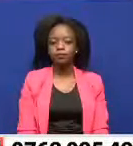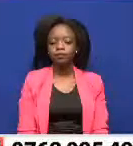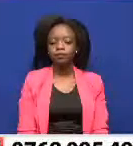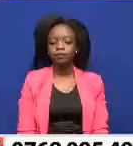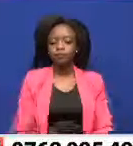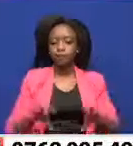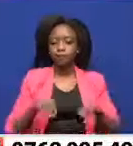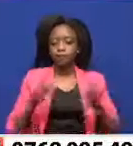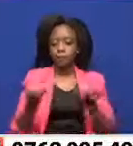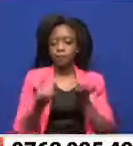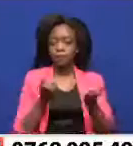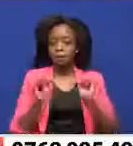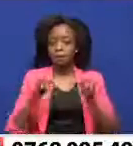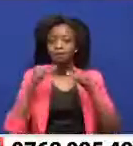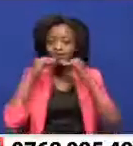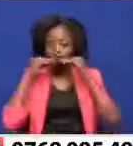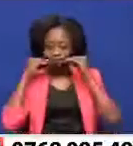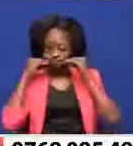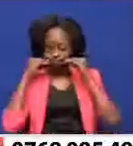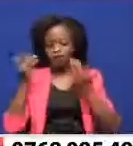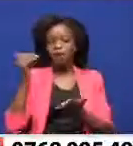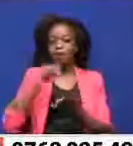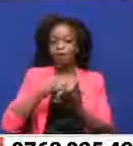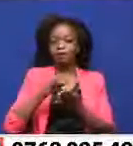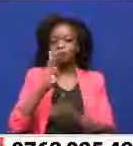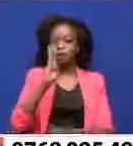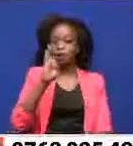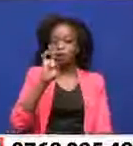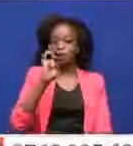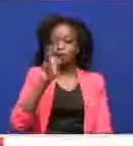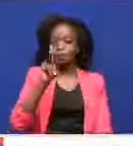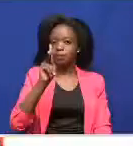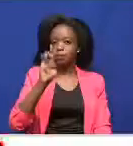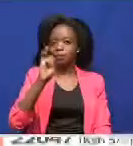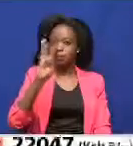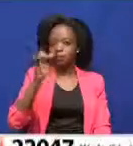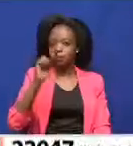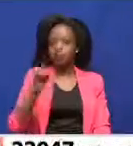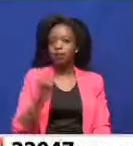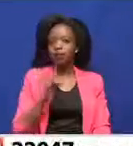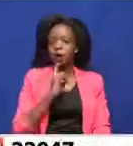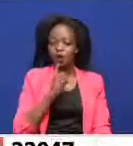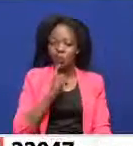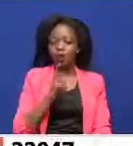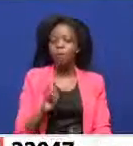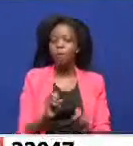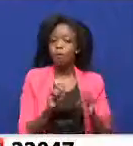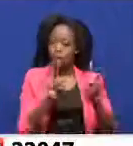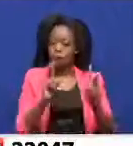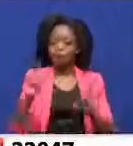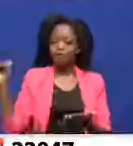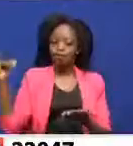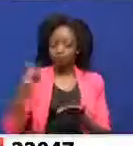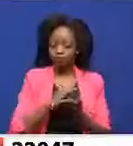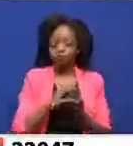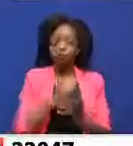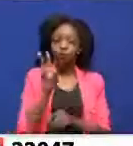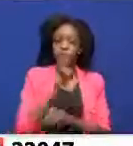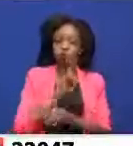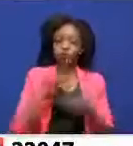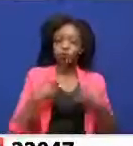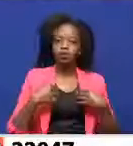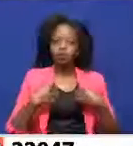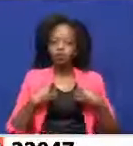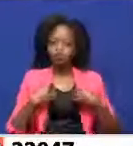Mutumba traders can now smile again after the Kenya Bureau of Standards announced the resumption of importation and sale of used textiles and